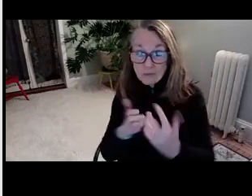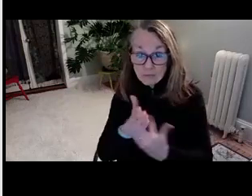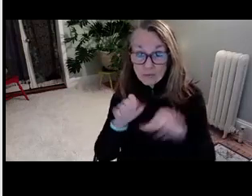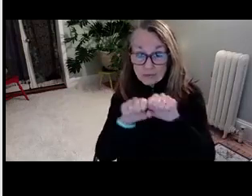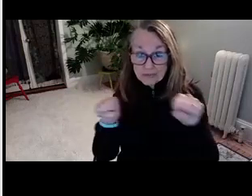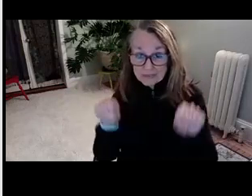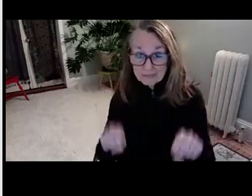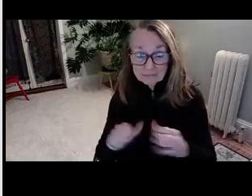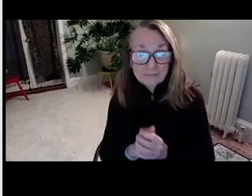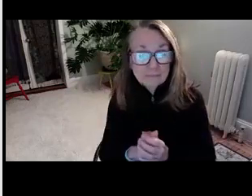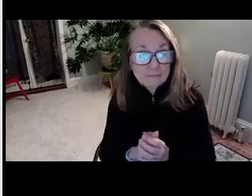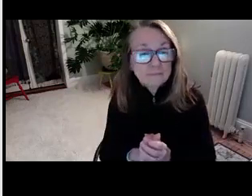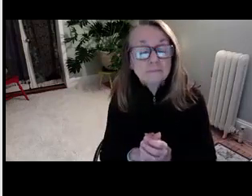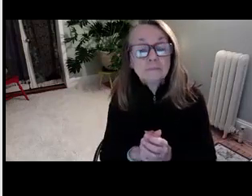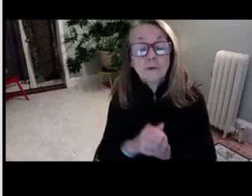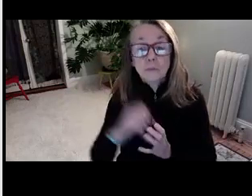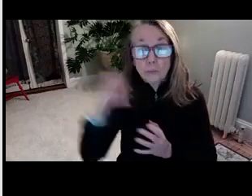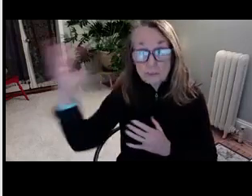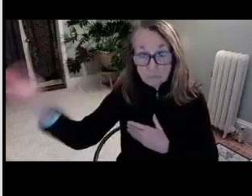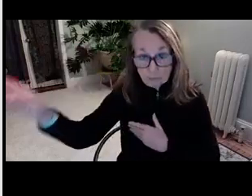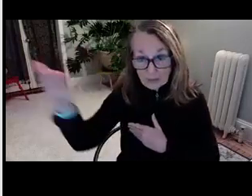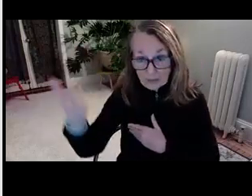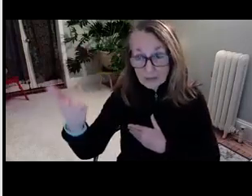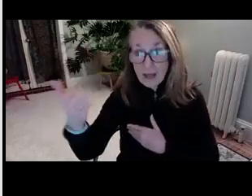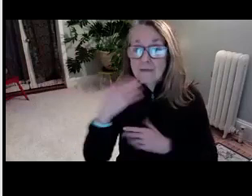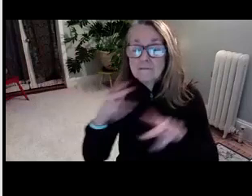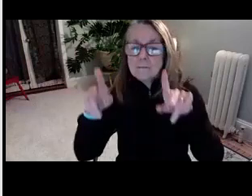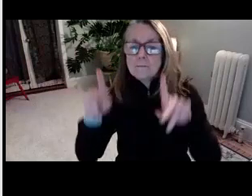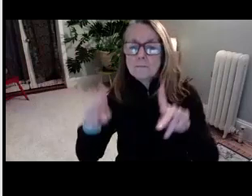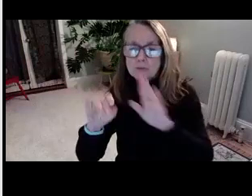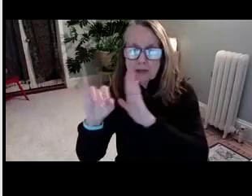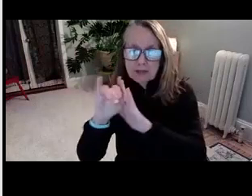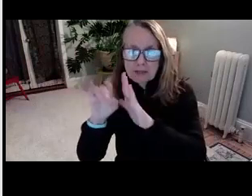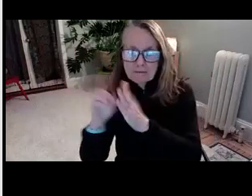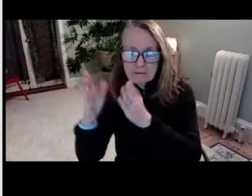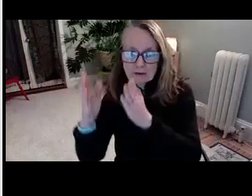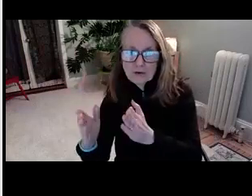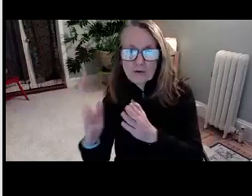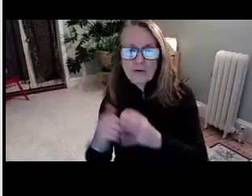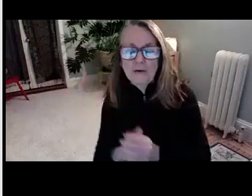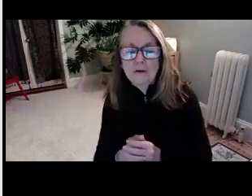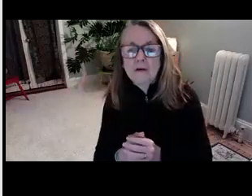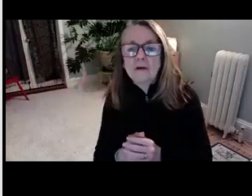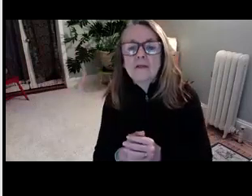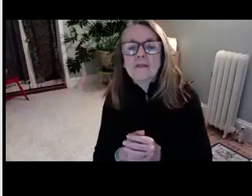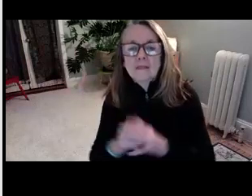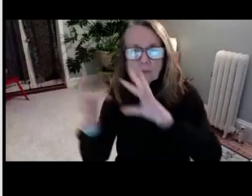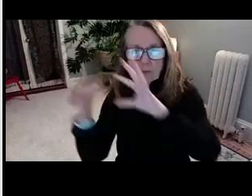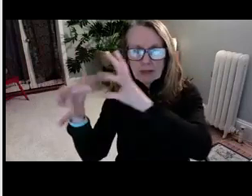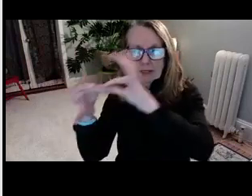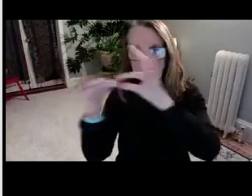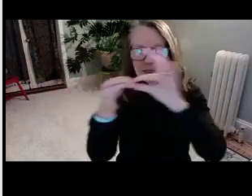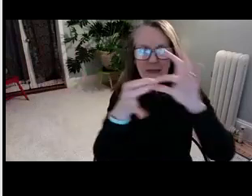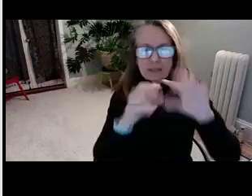We bring it in and there's a person identifier. So we are able to link across all the data sets with